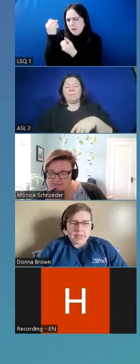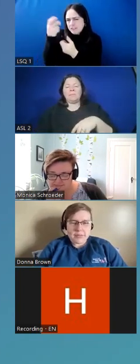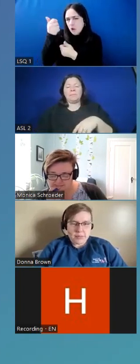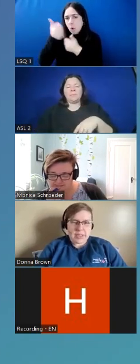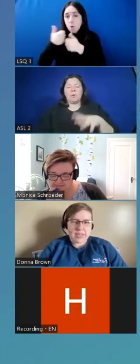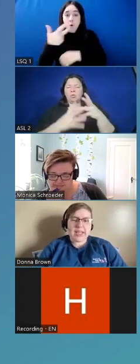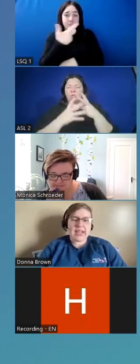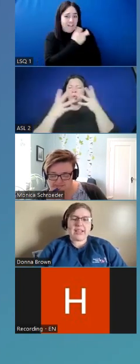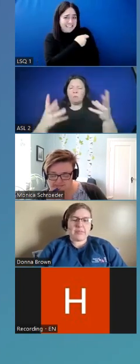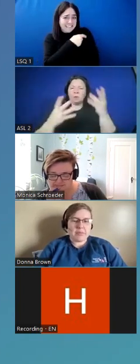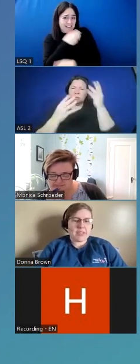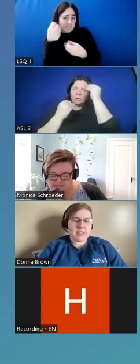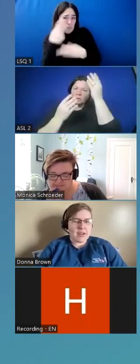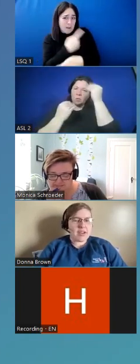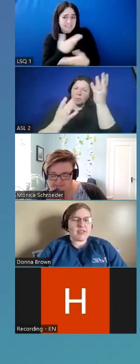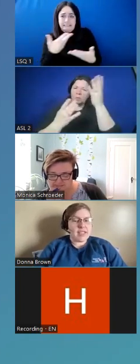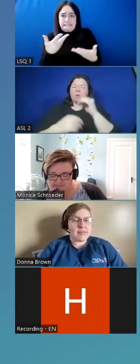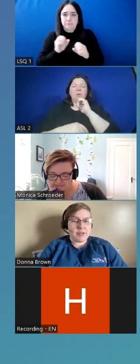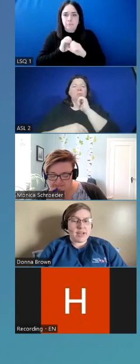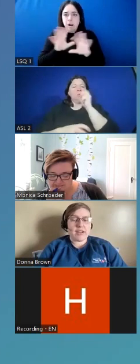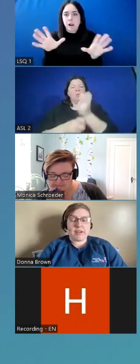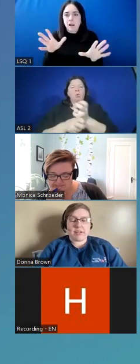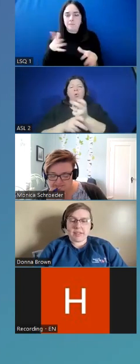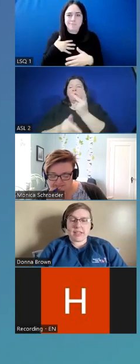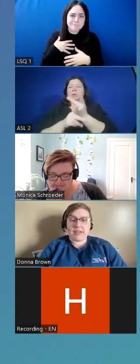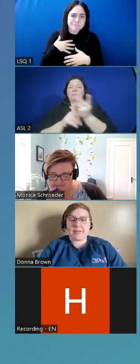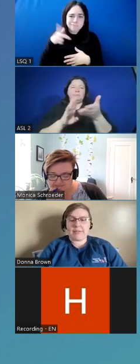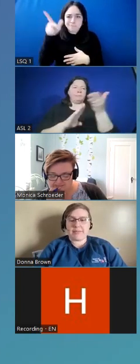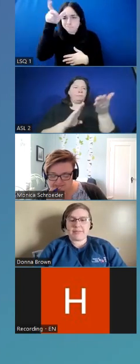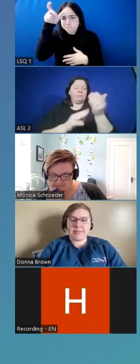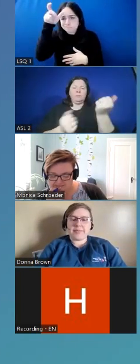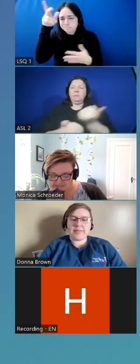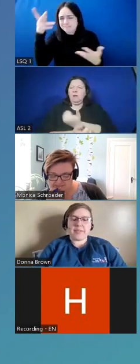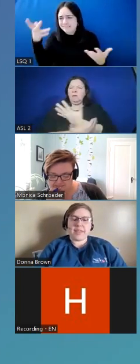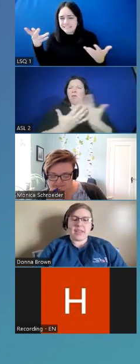so much information and it was hard to keep track of everything.